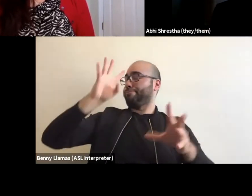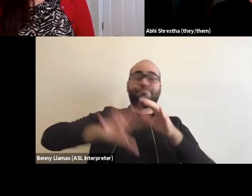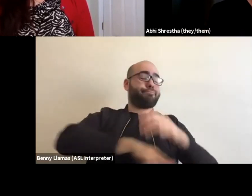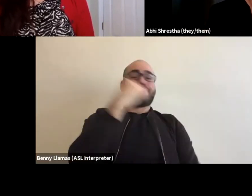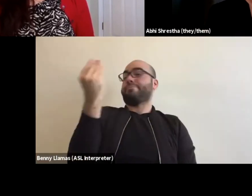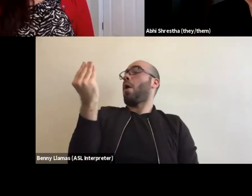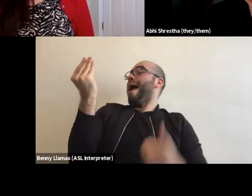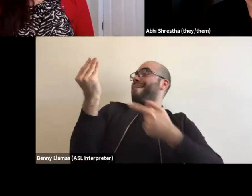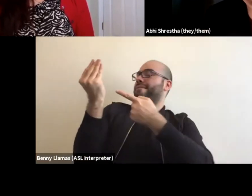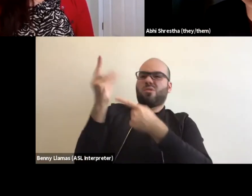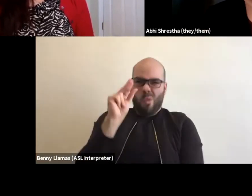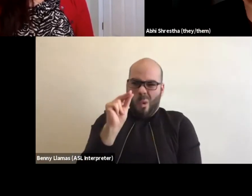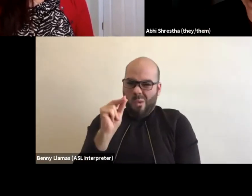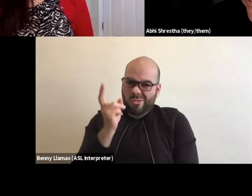from.